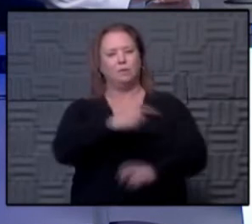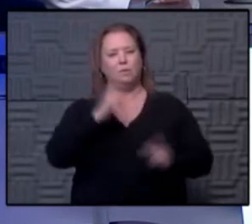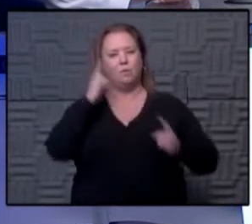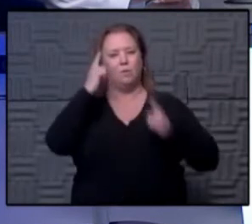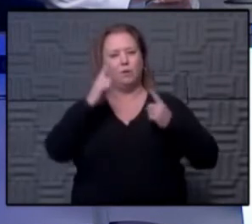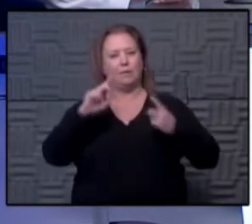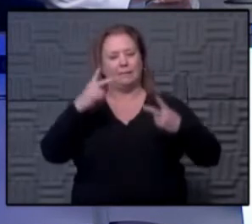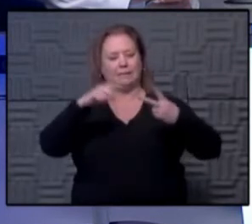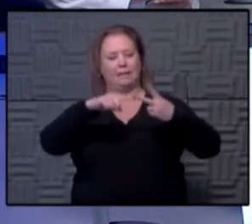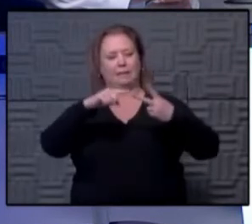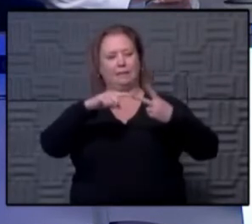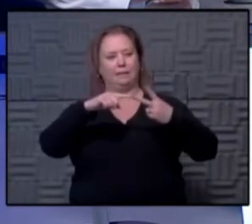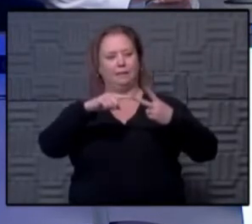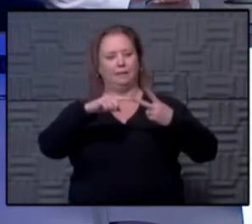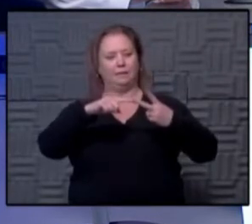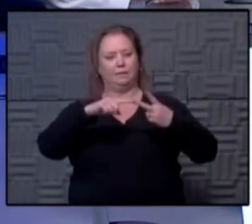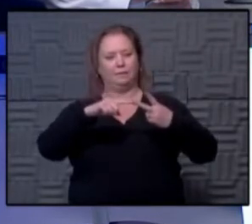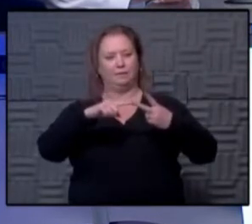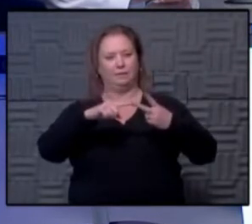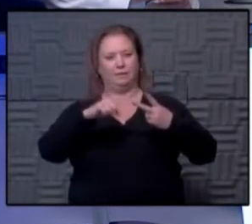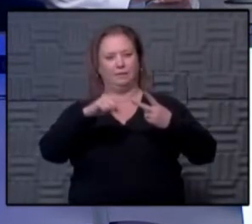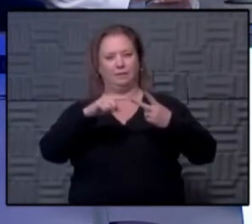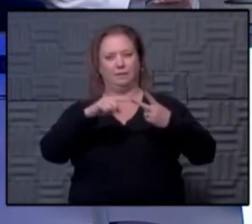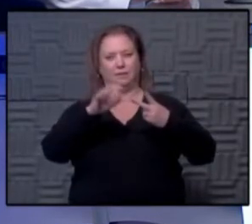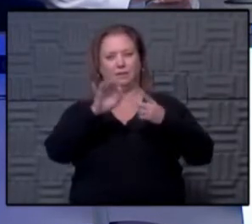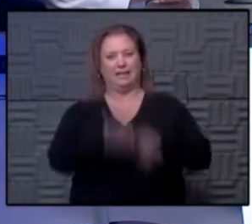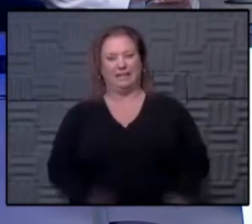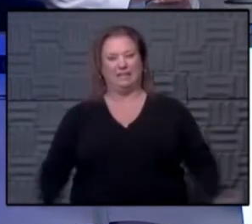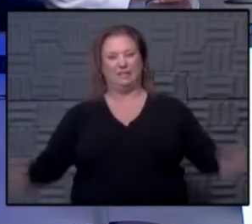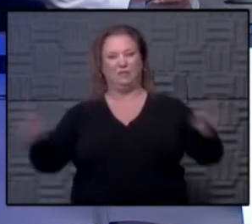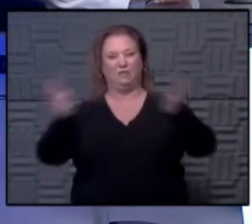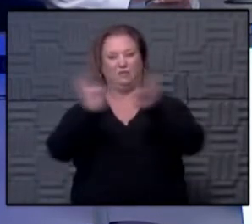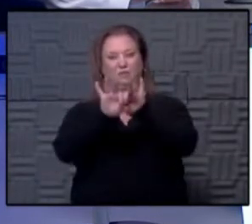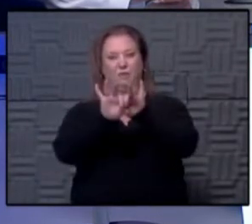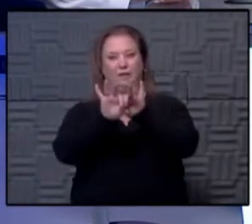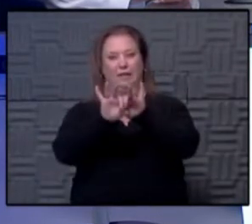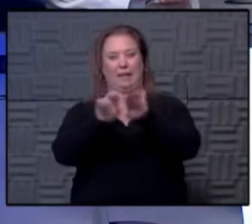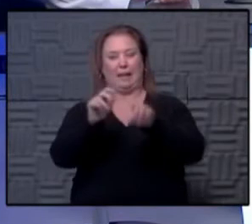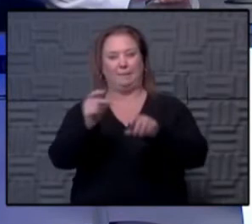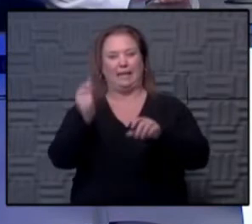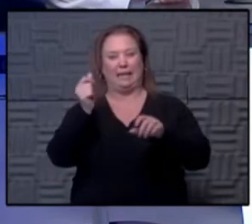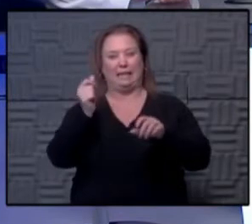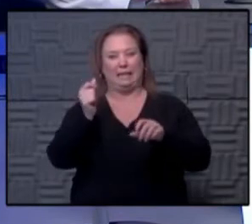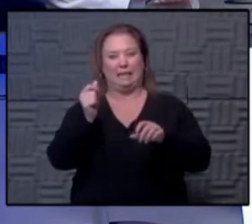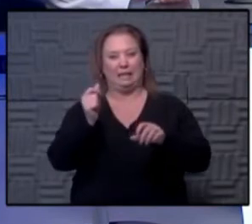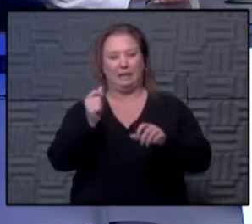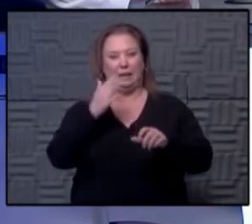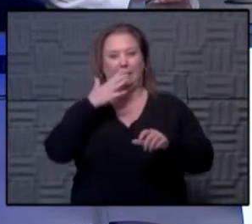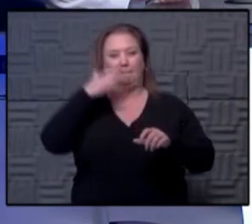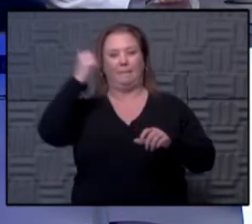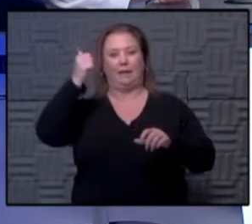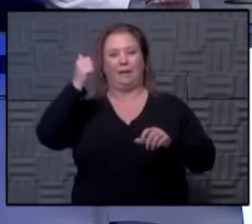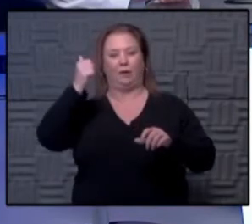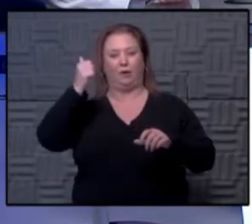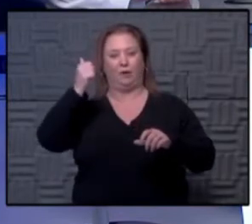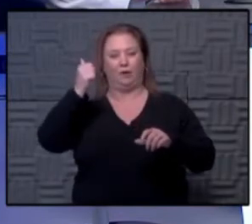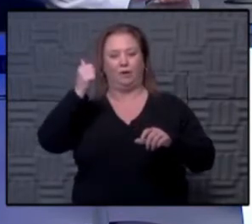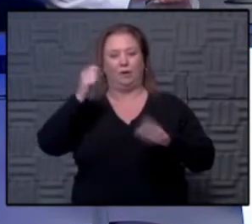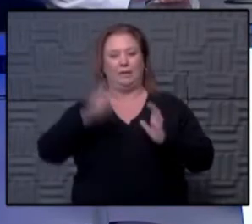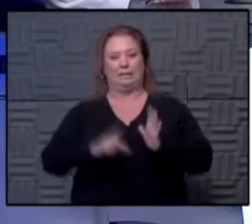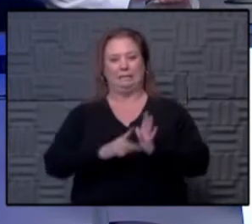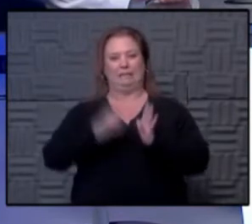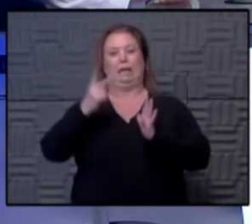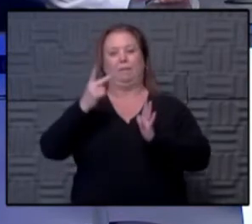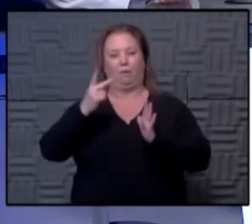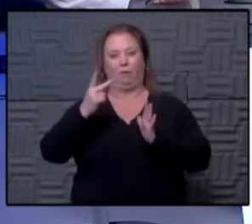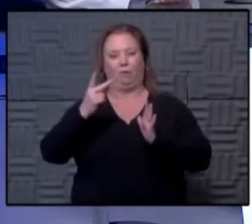second dose. How crucial is it to get it immediately? Would it be better, or why not, double the amount of